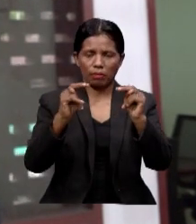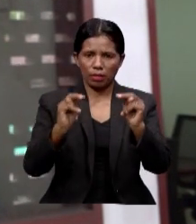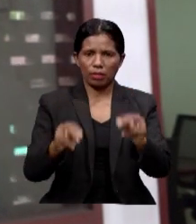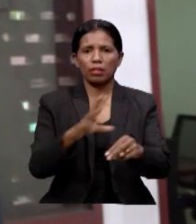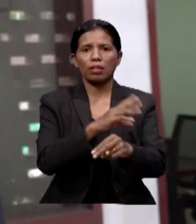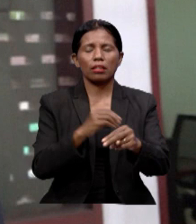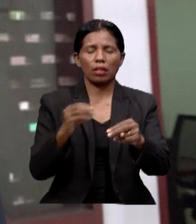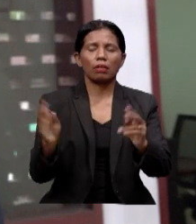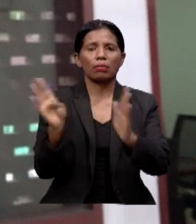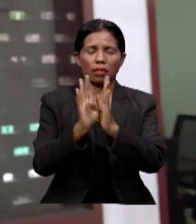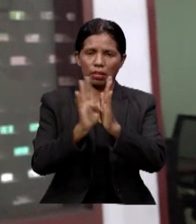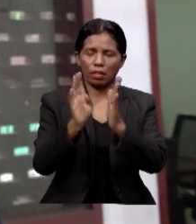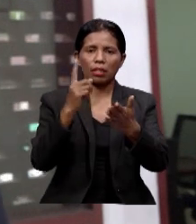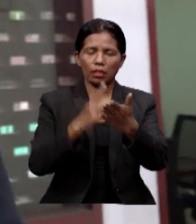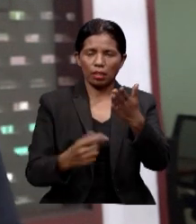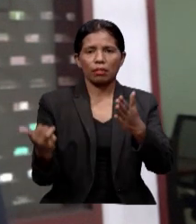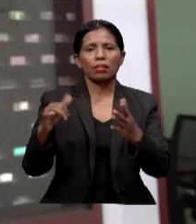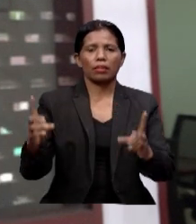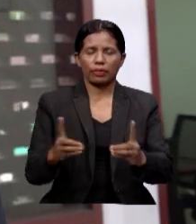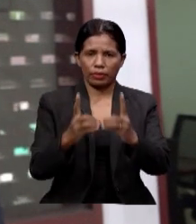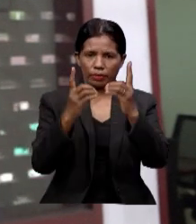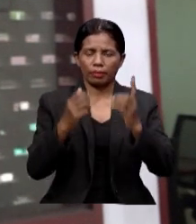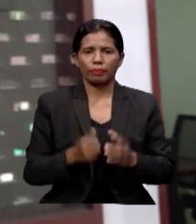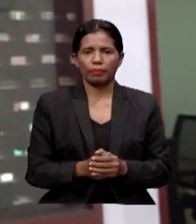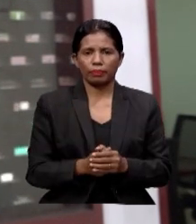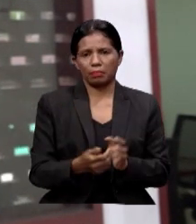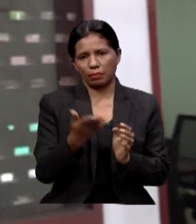and what are some of the challenges that, you know,